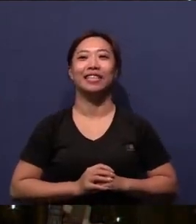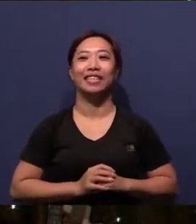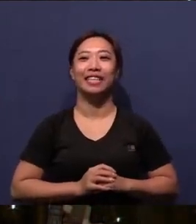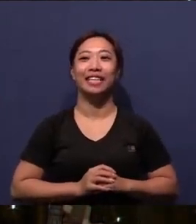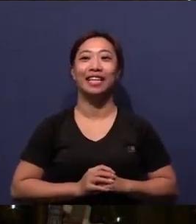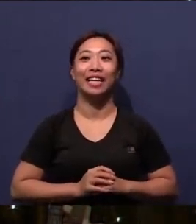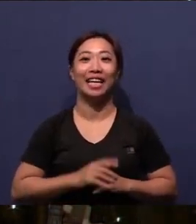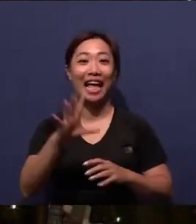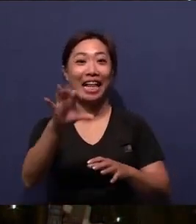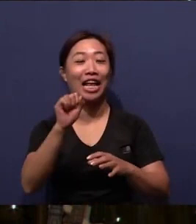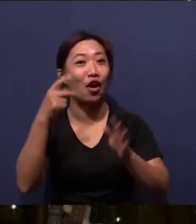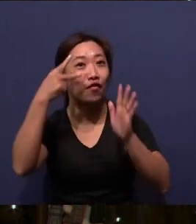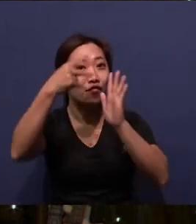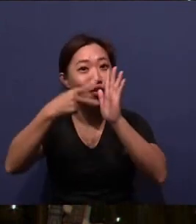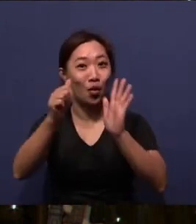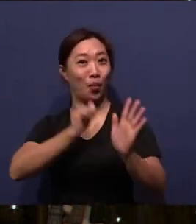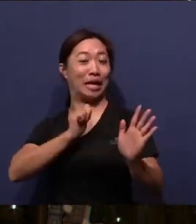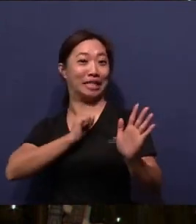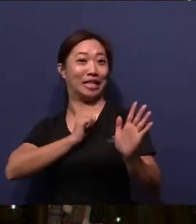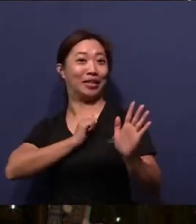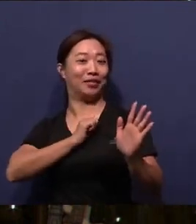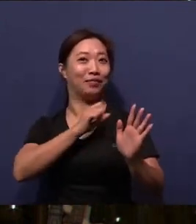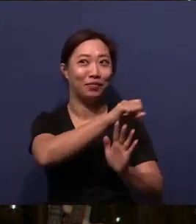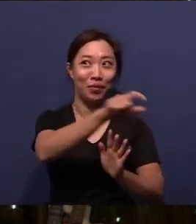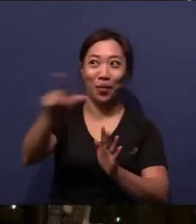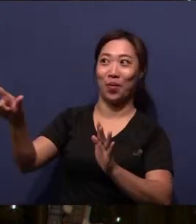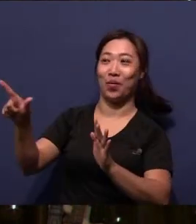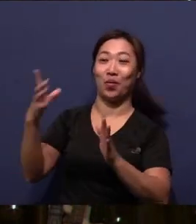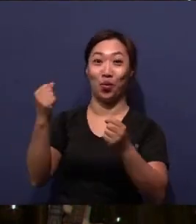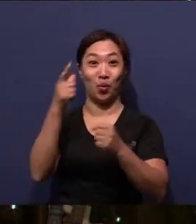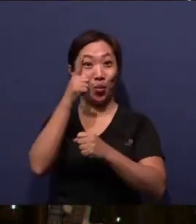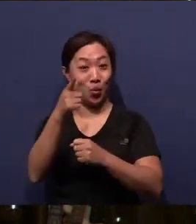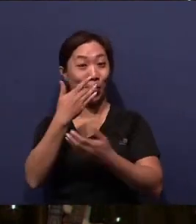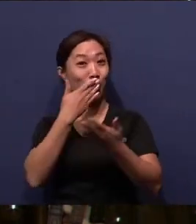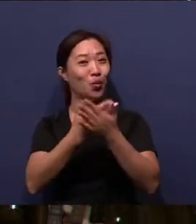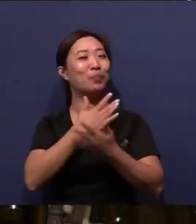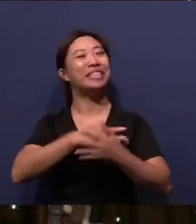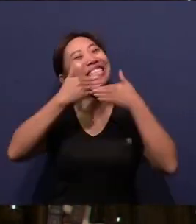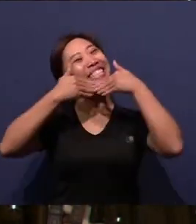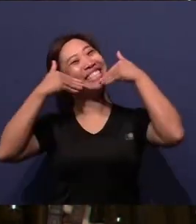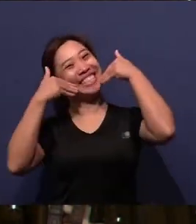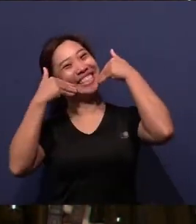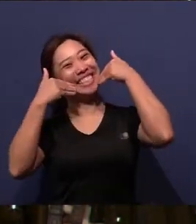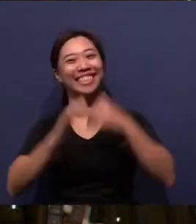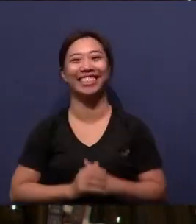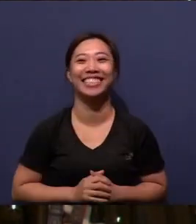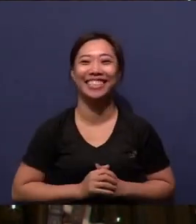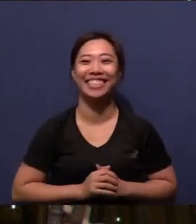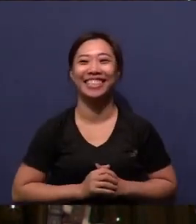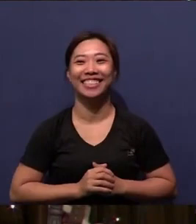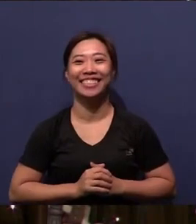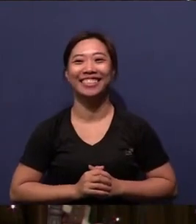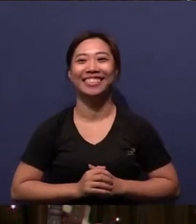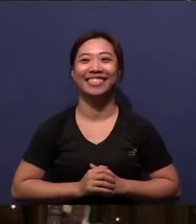I'm going to take a video of myself and all of us. So if you want to look good in my video, please